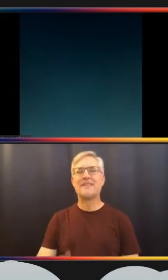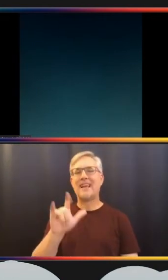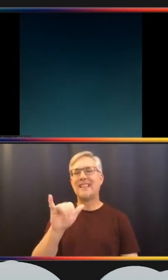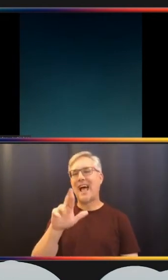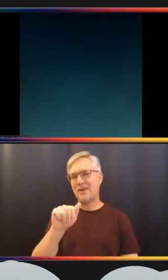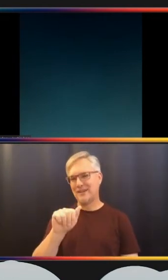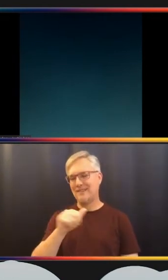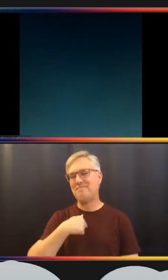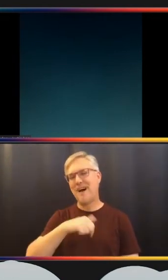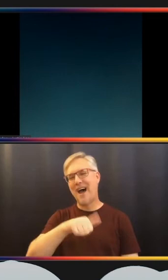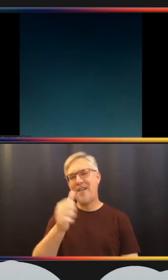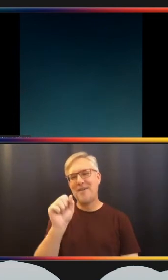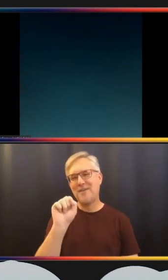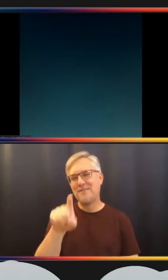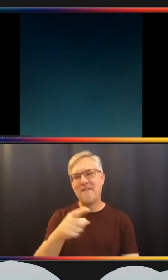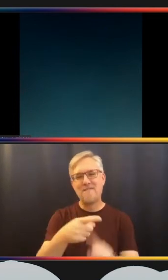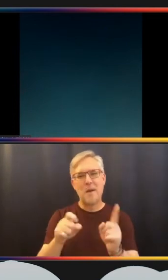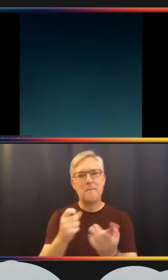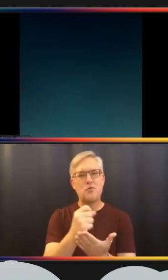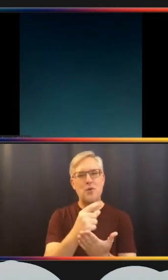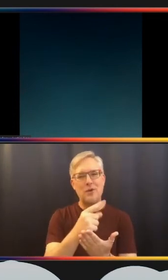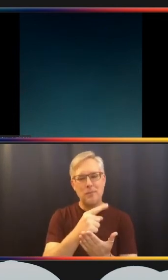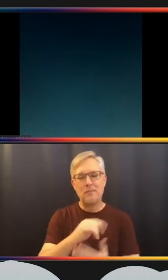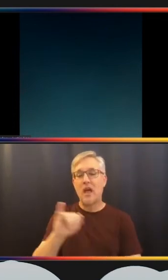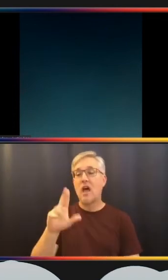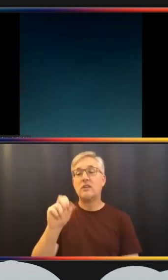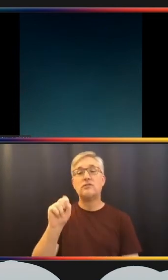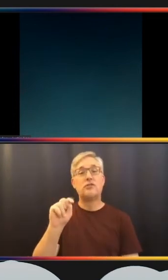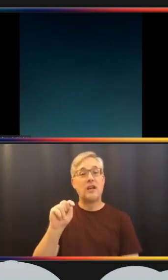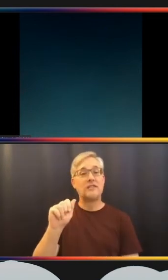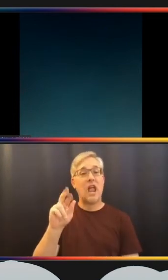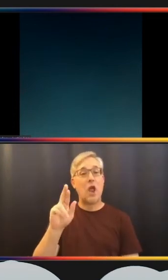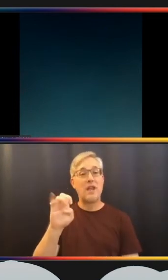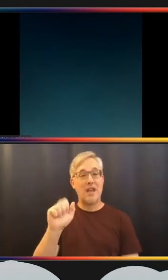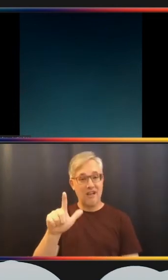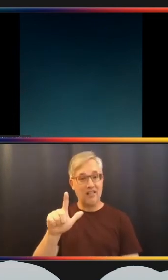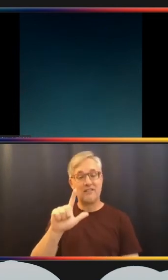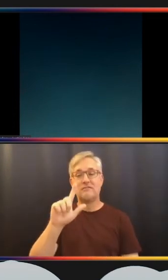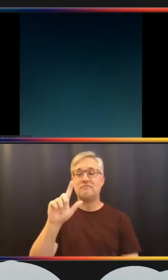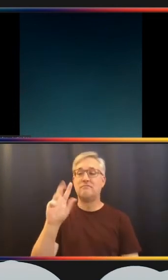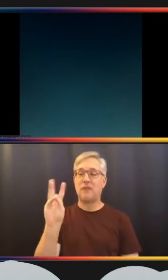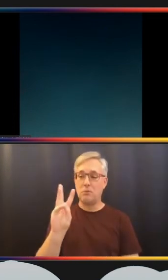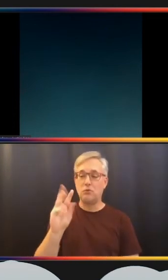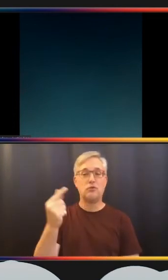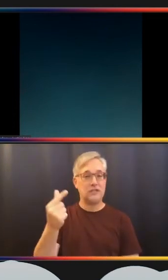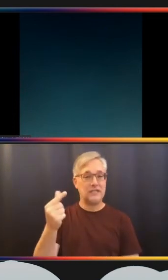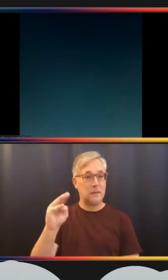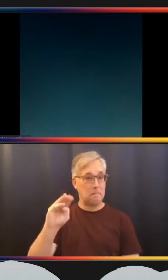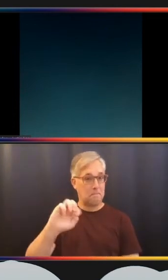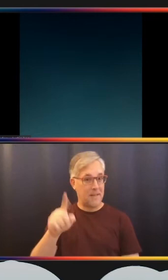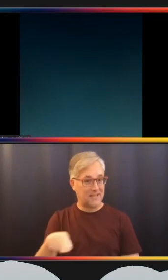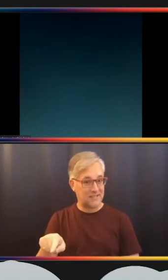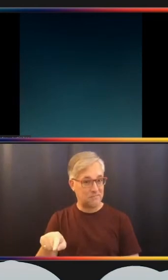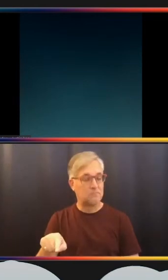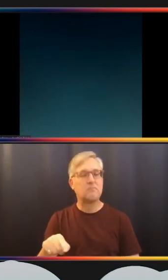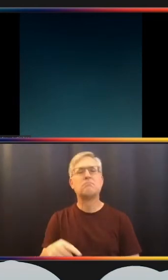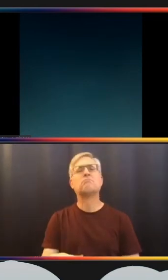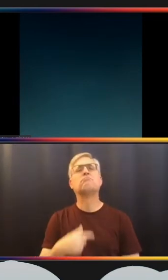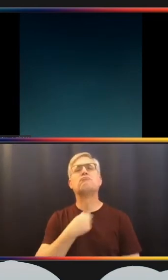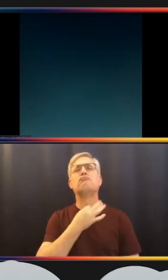Twitter question from Just Ariel WG Mez. What are three interesting facts about you?